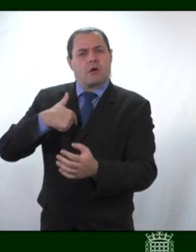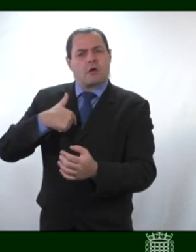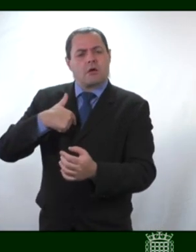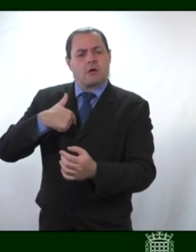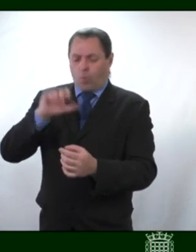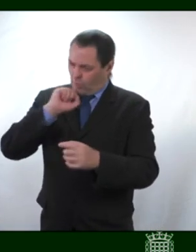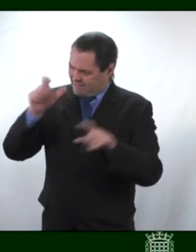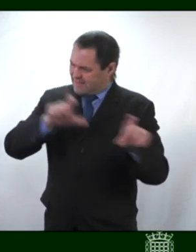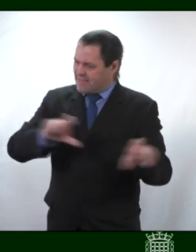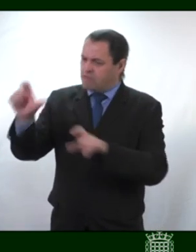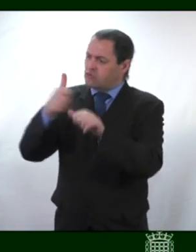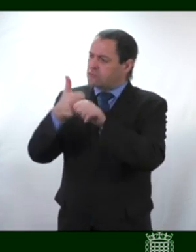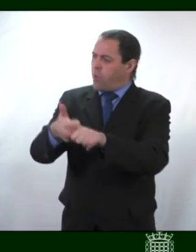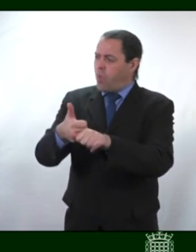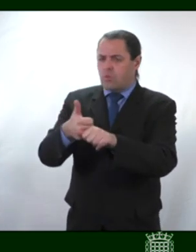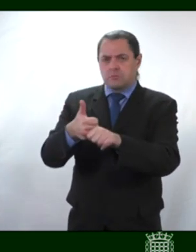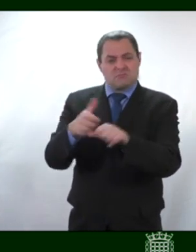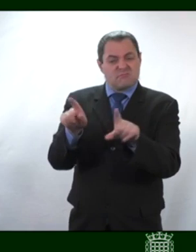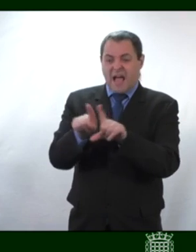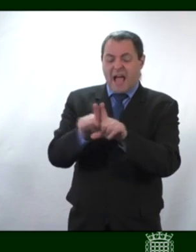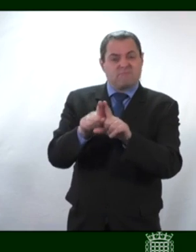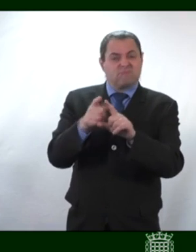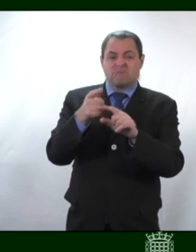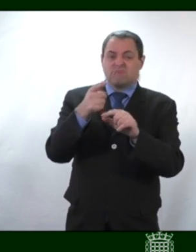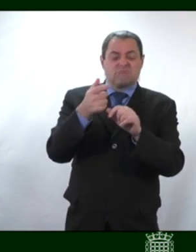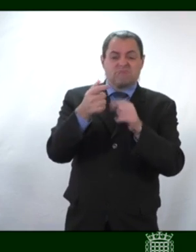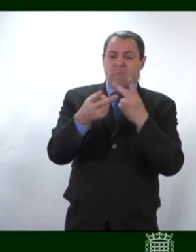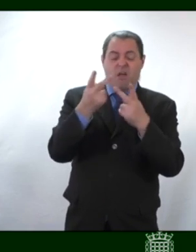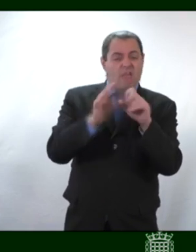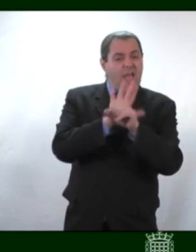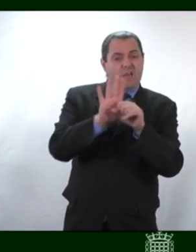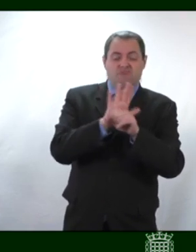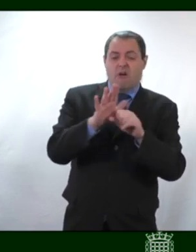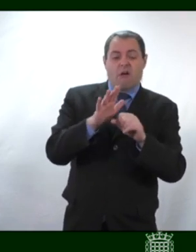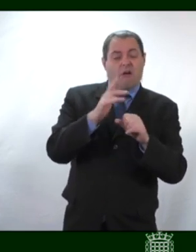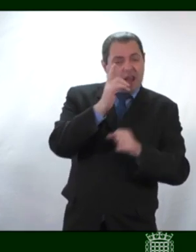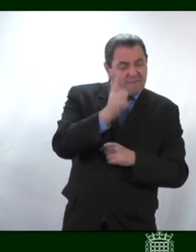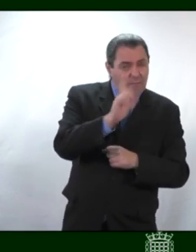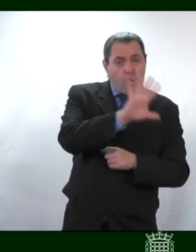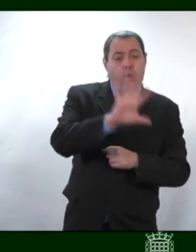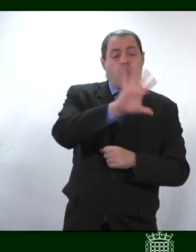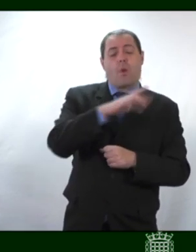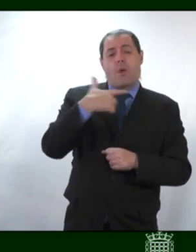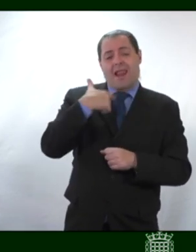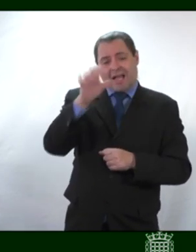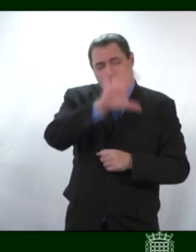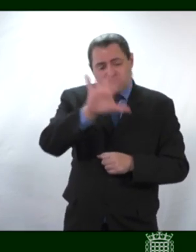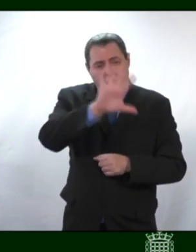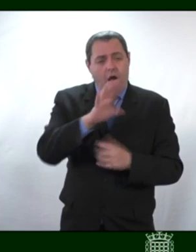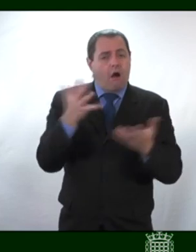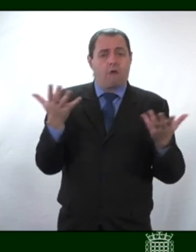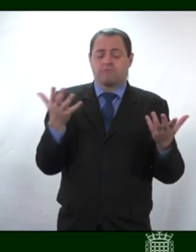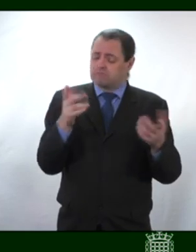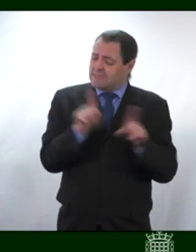with the support, or akin to the support that we agreed with the leadership of Liverpool City Region and with Lancashire's,